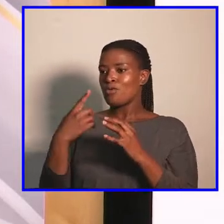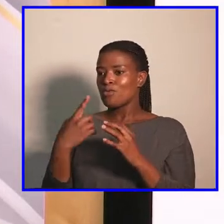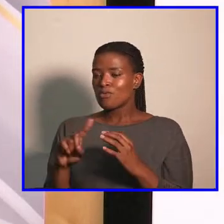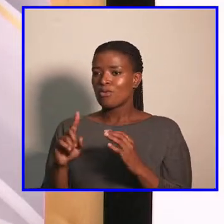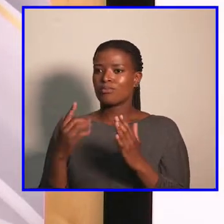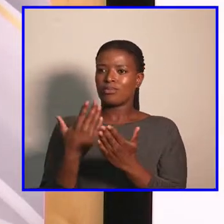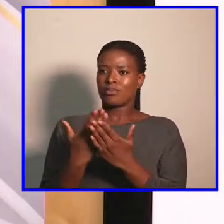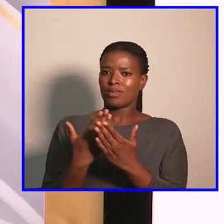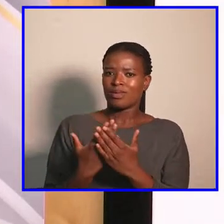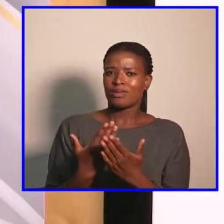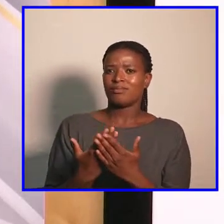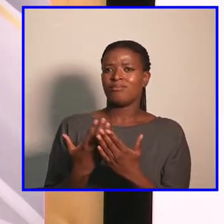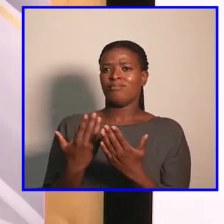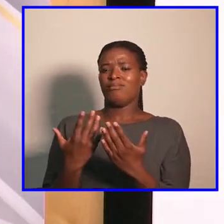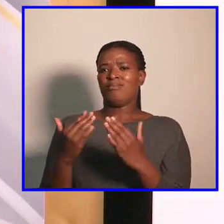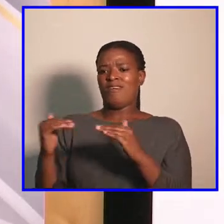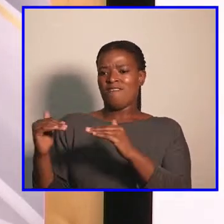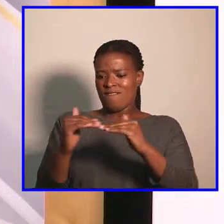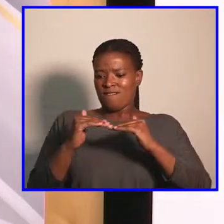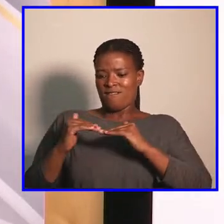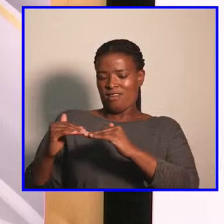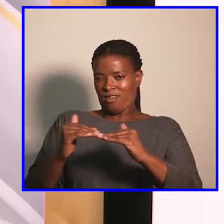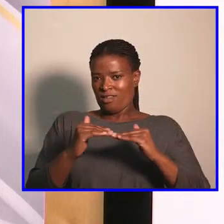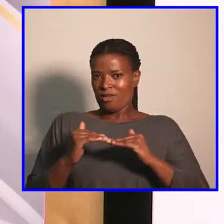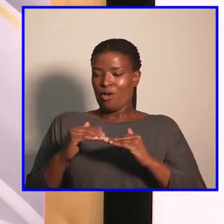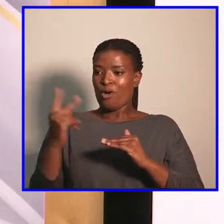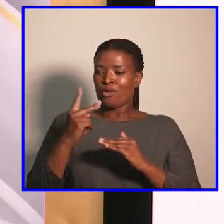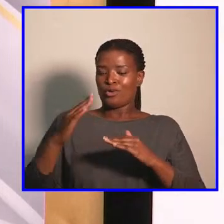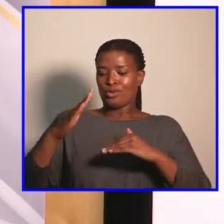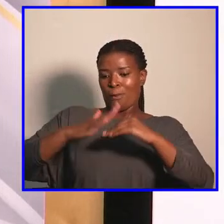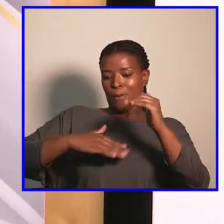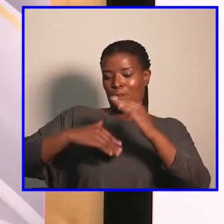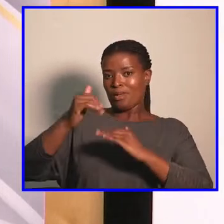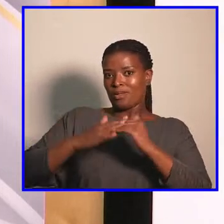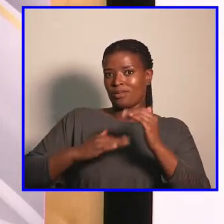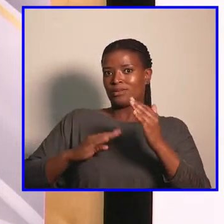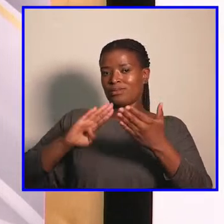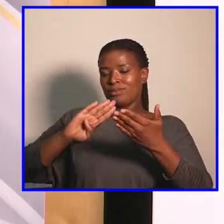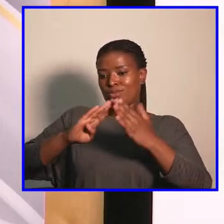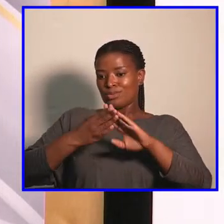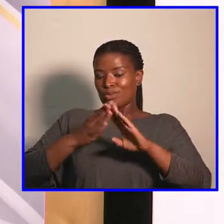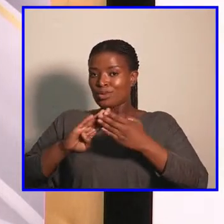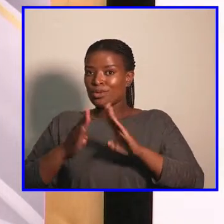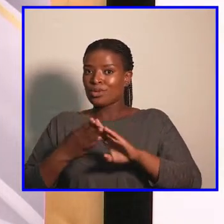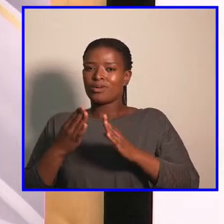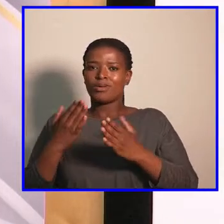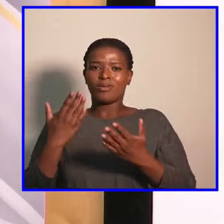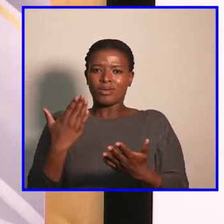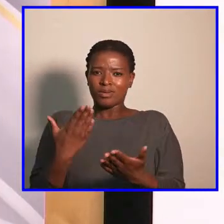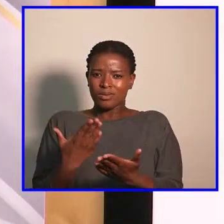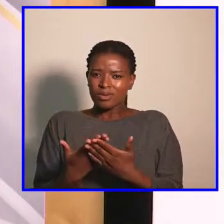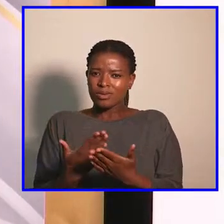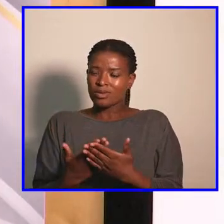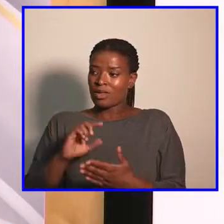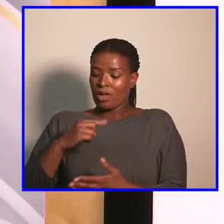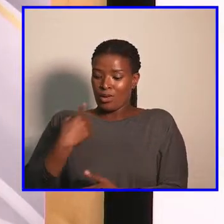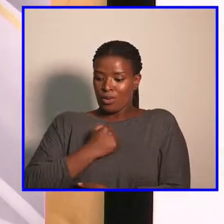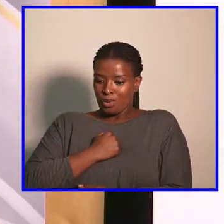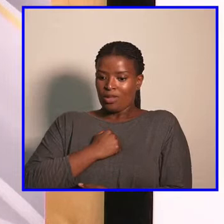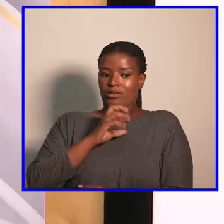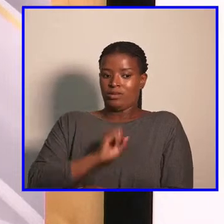of the past and to build a society where every South